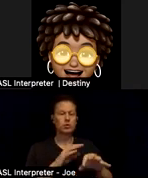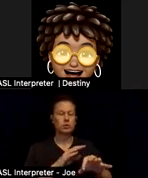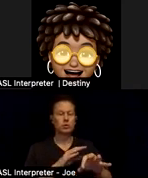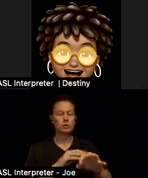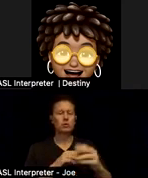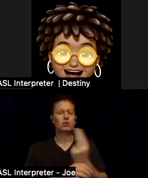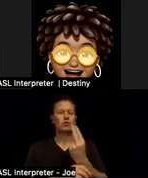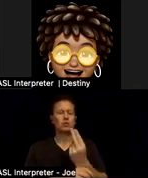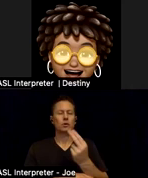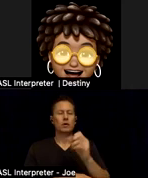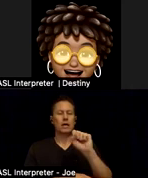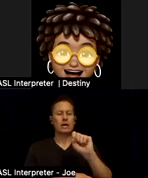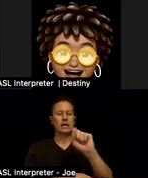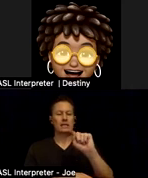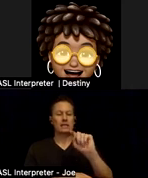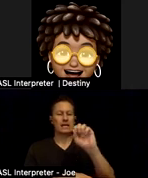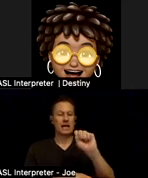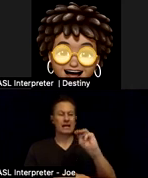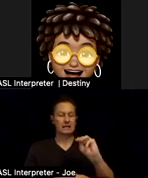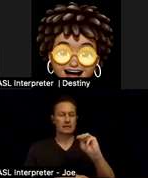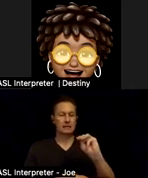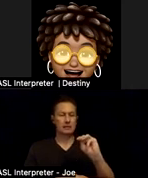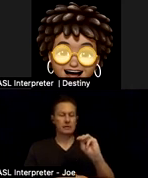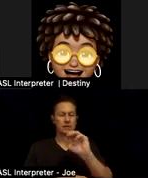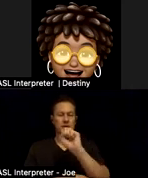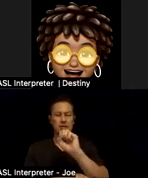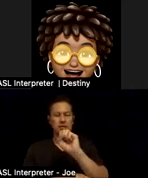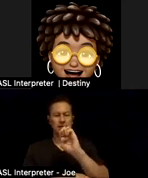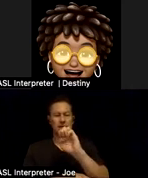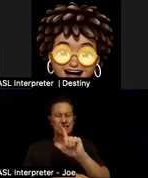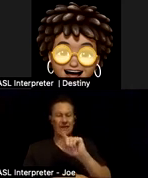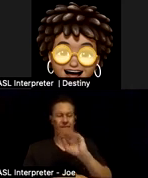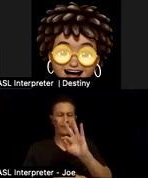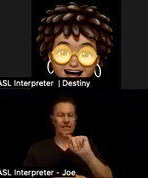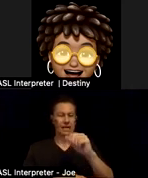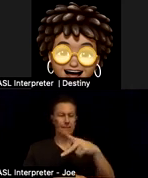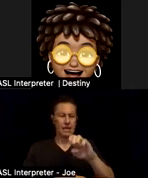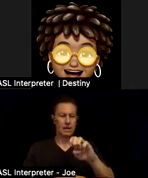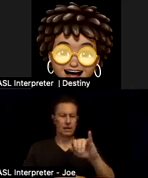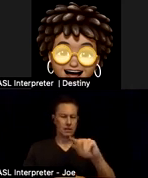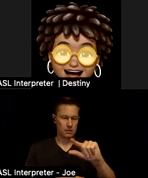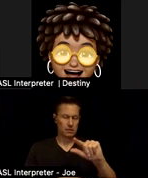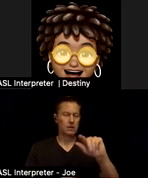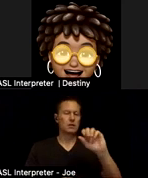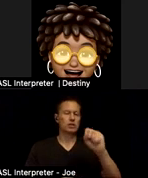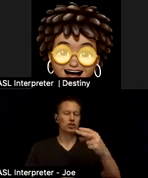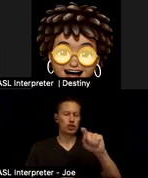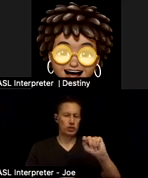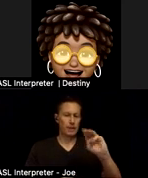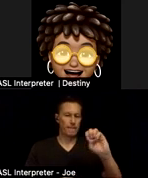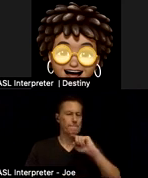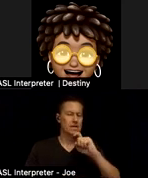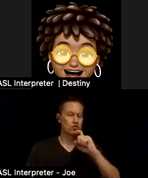STSM self-tapping sheet metal screw. The stud finder will actually has an easier time